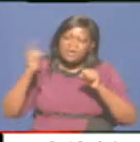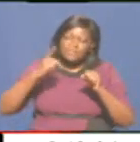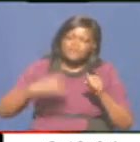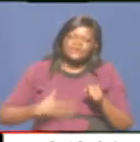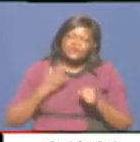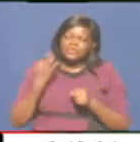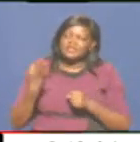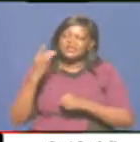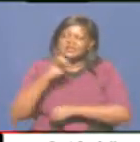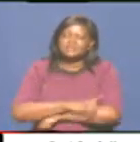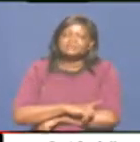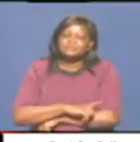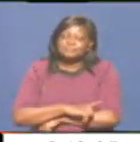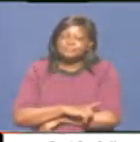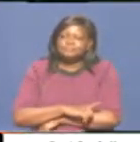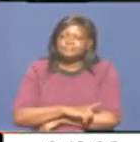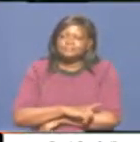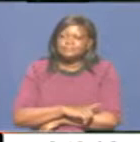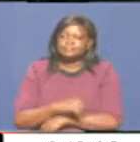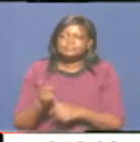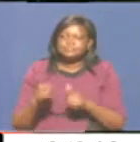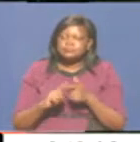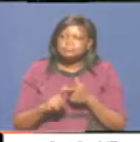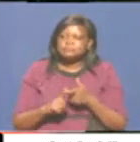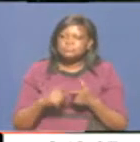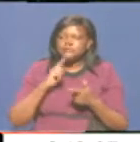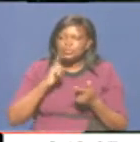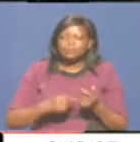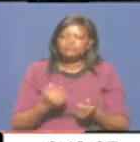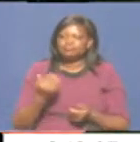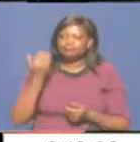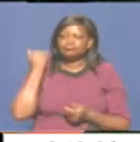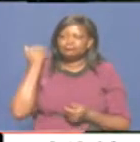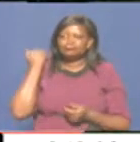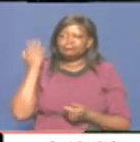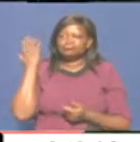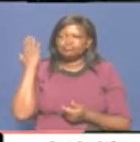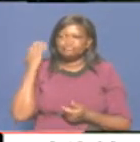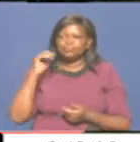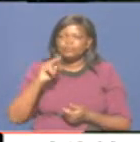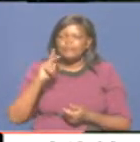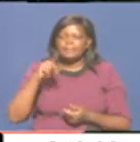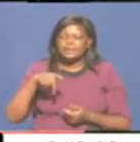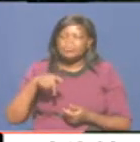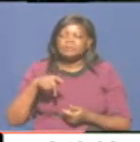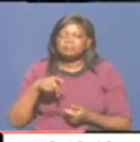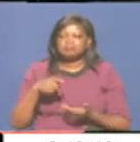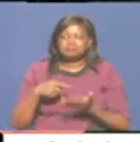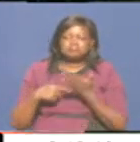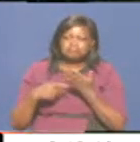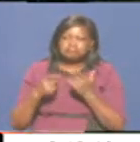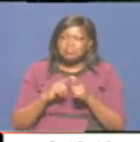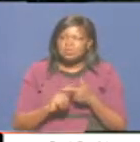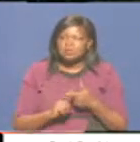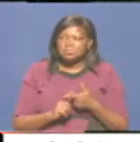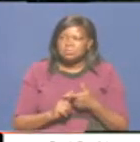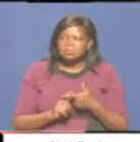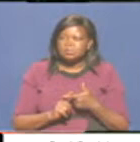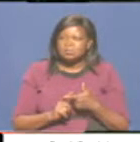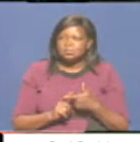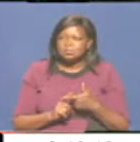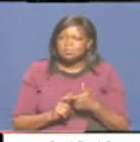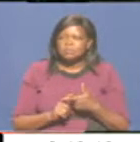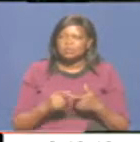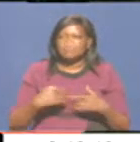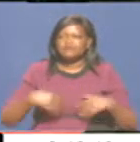of Kenya. Behind me, you can see the dais, the VIP dais. And that dais will have President